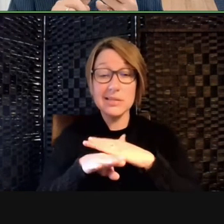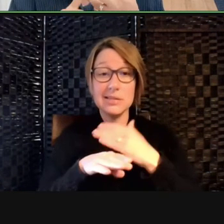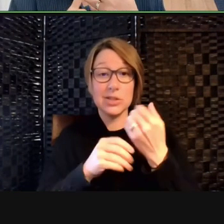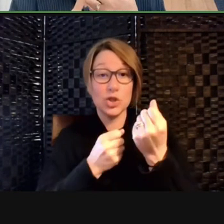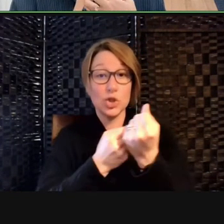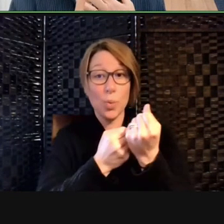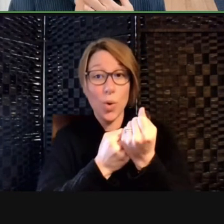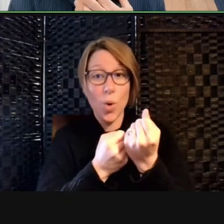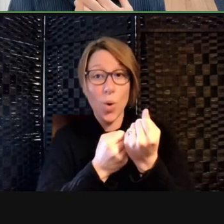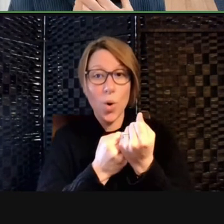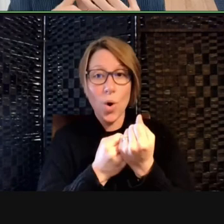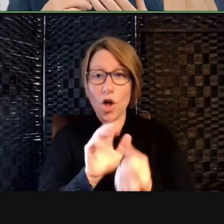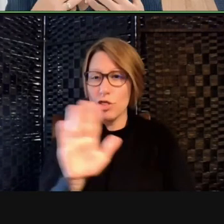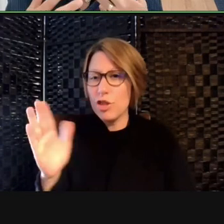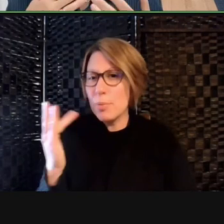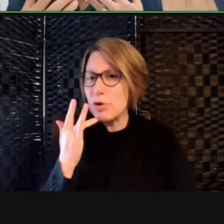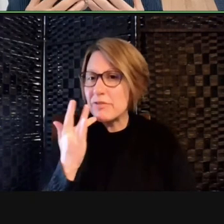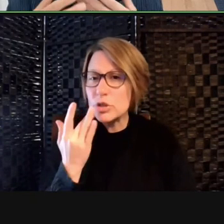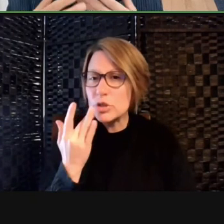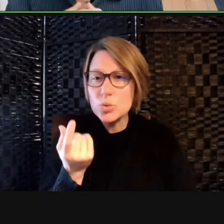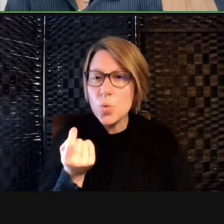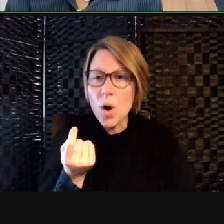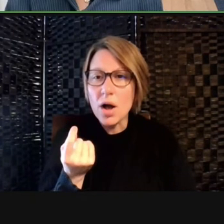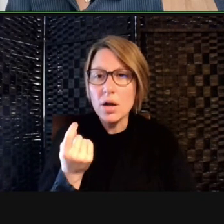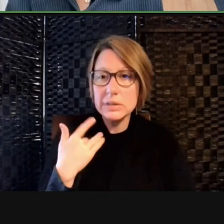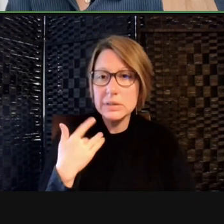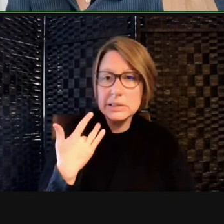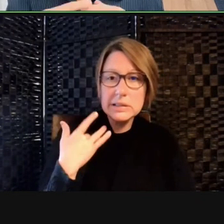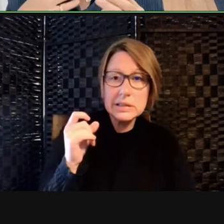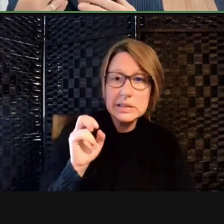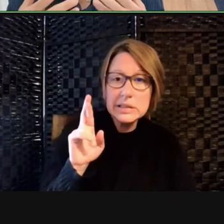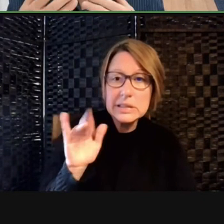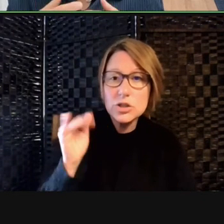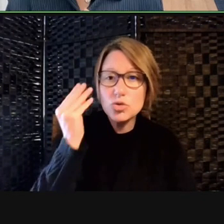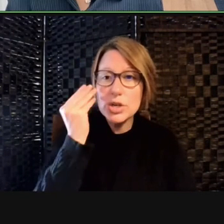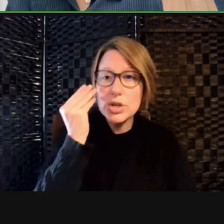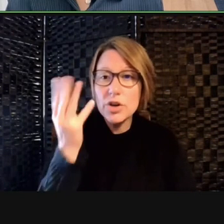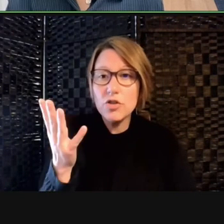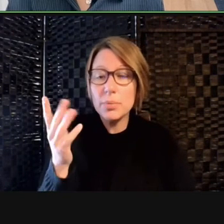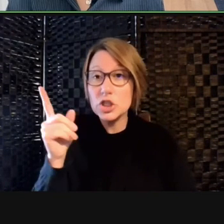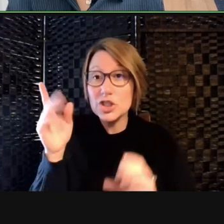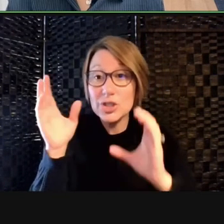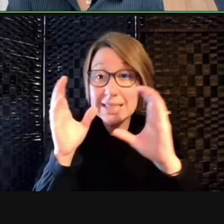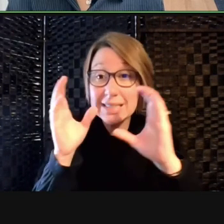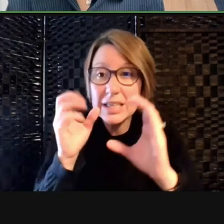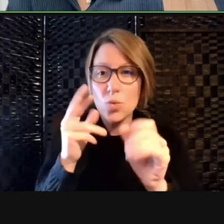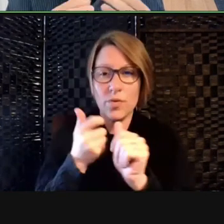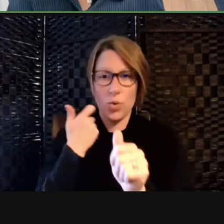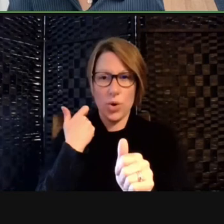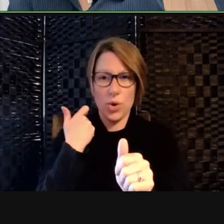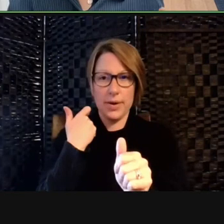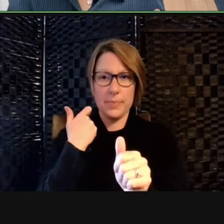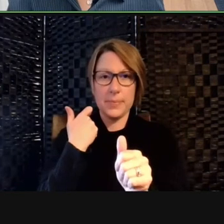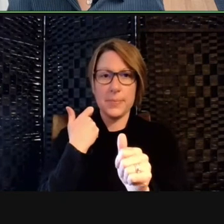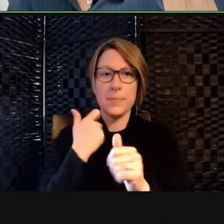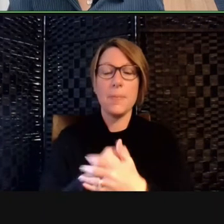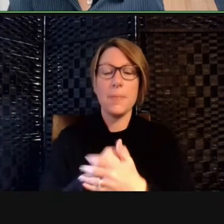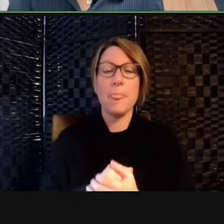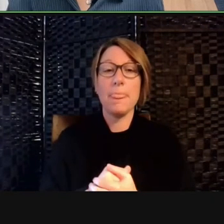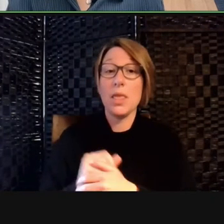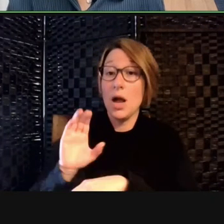and just what their preferences are in terms of sensory information that they're either seeking or avoiding. We're going to consult